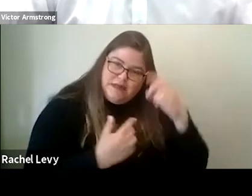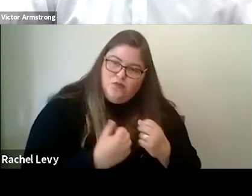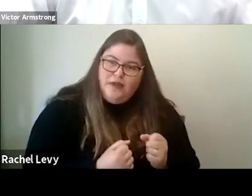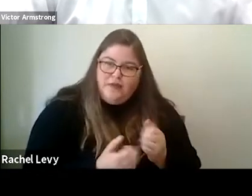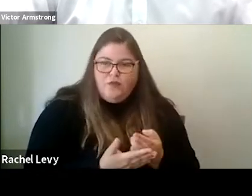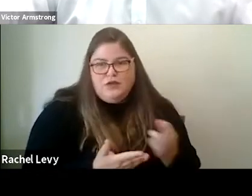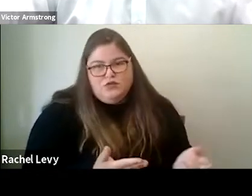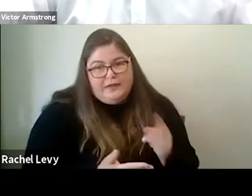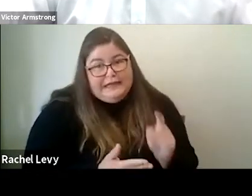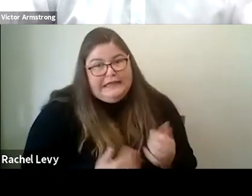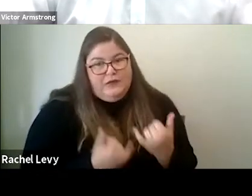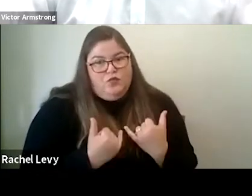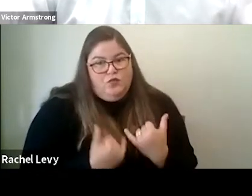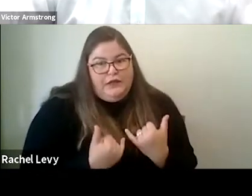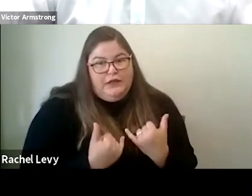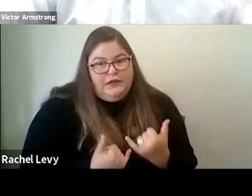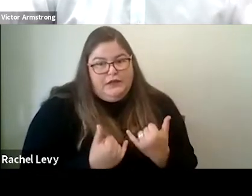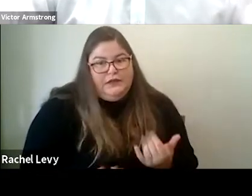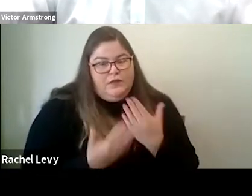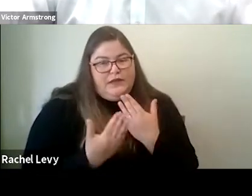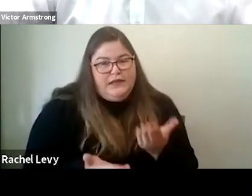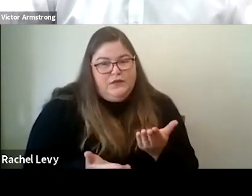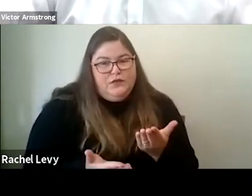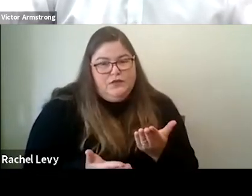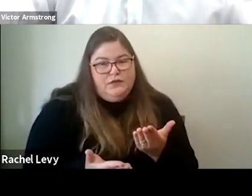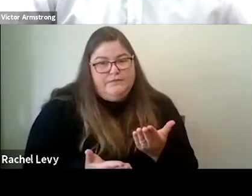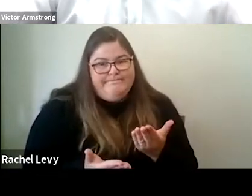need and deserve. Thank you.